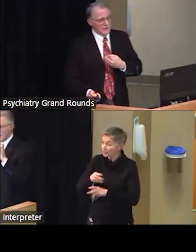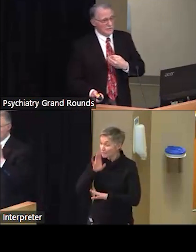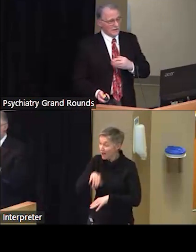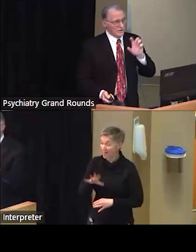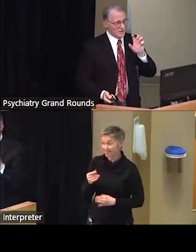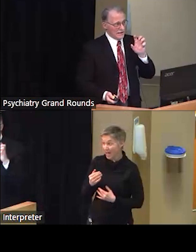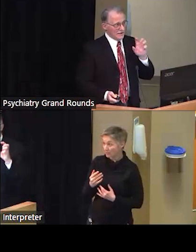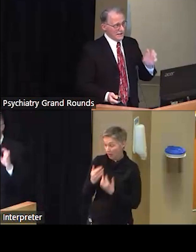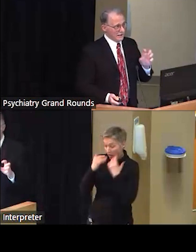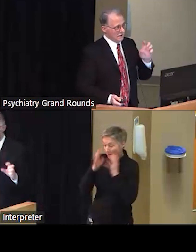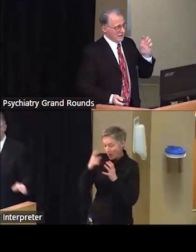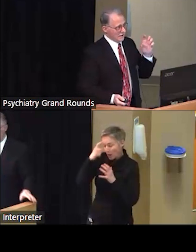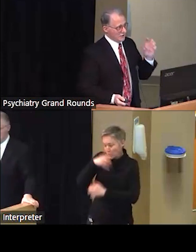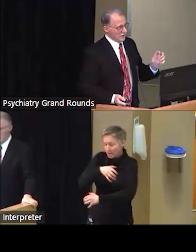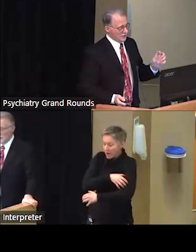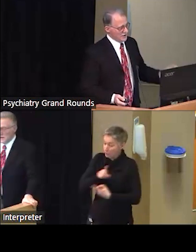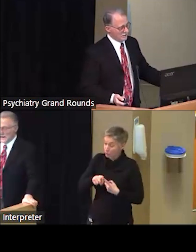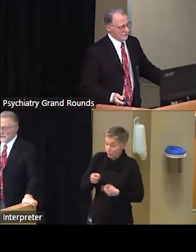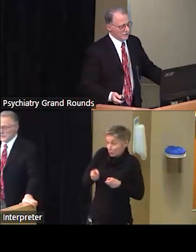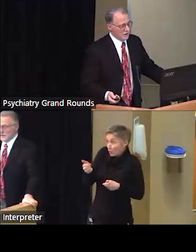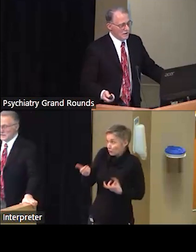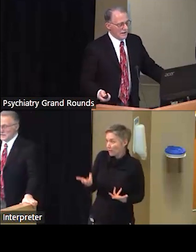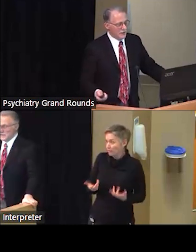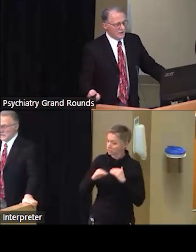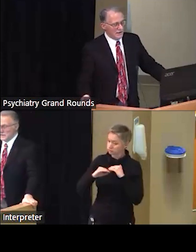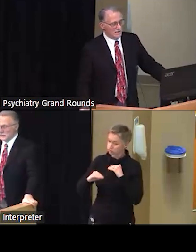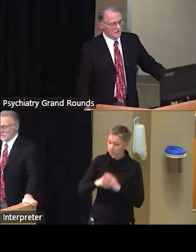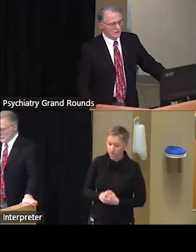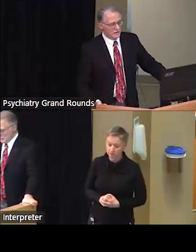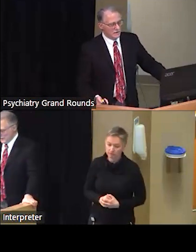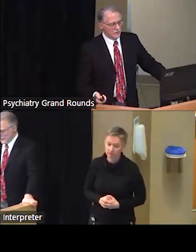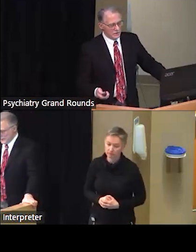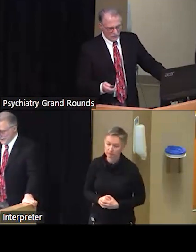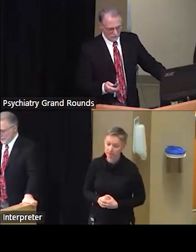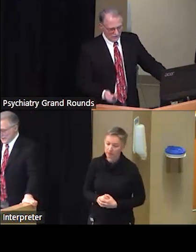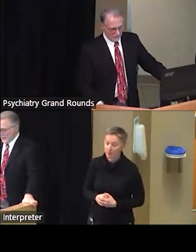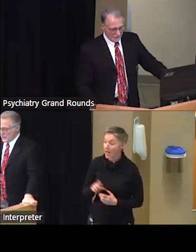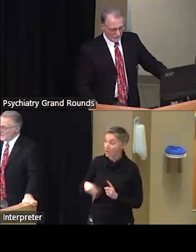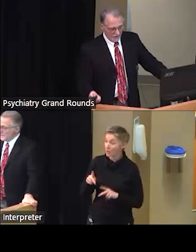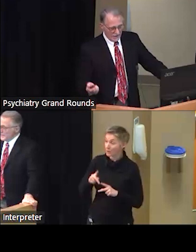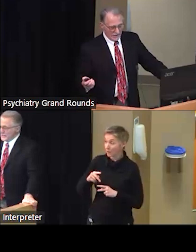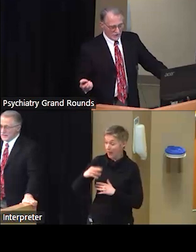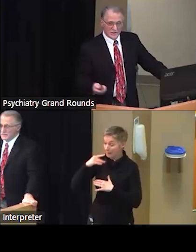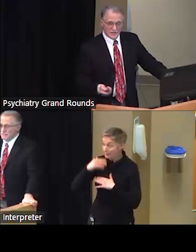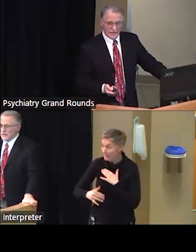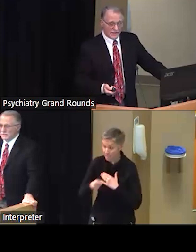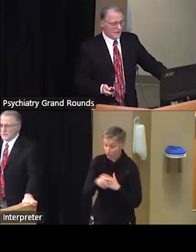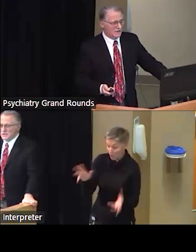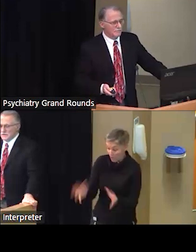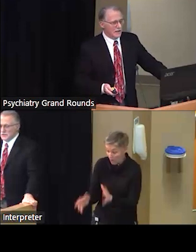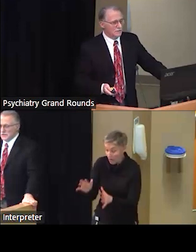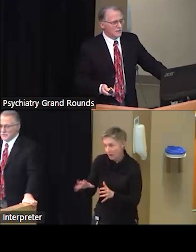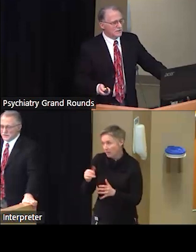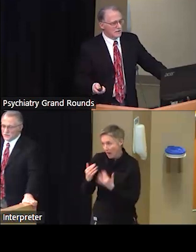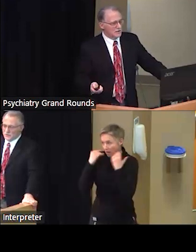through a lot of brain power to stay on tack and control yourself. Equanimous, when people are bleeding and trying to stay on